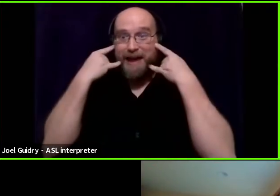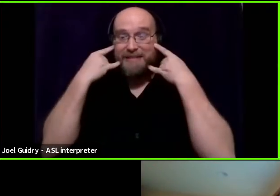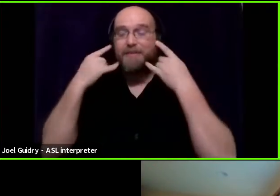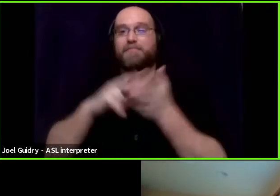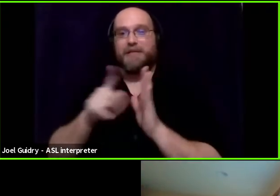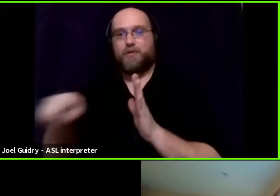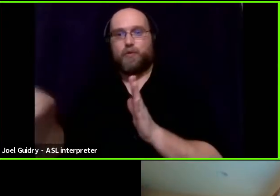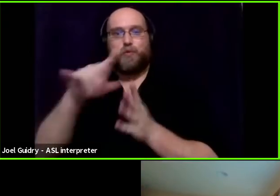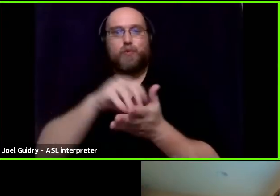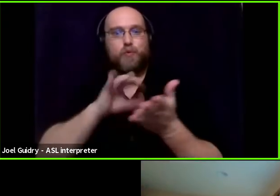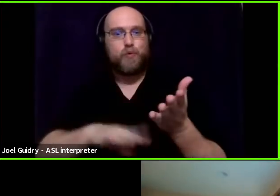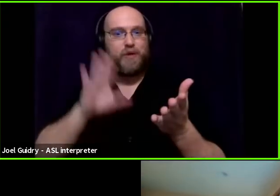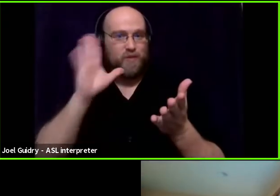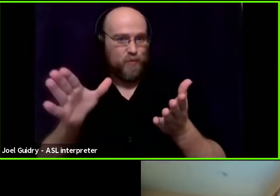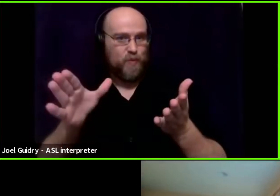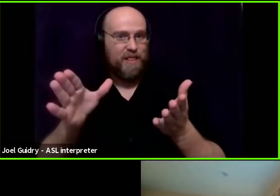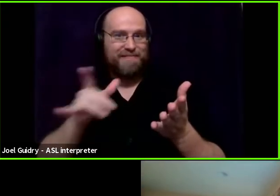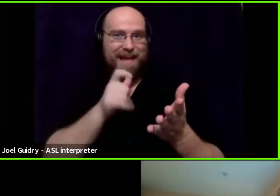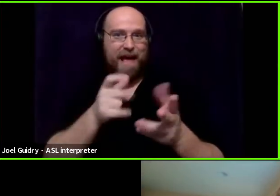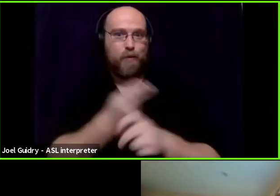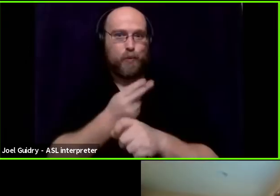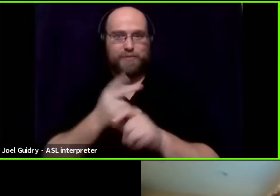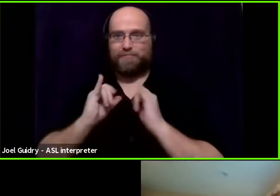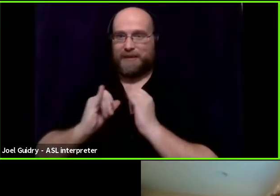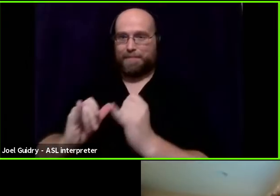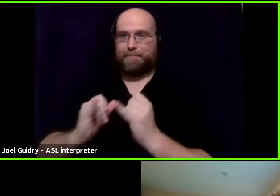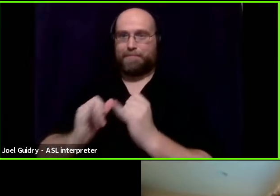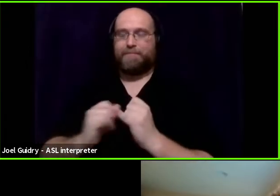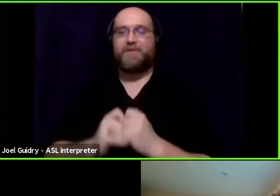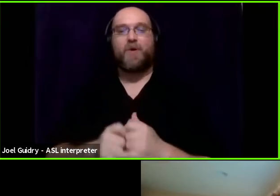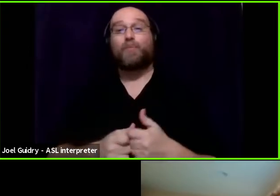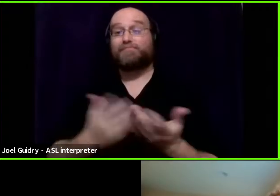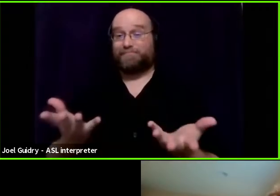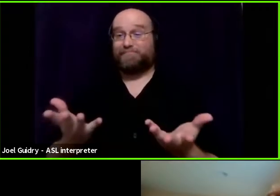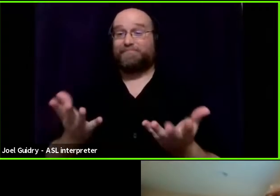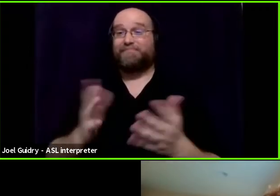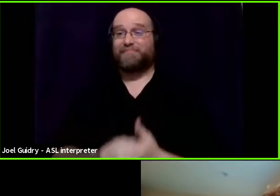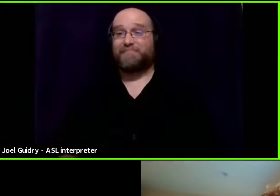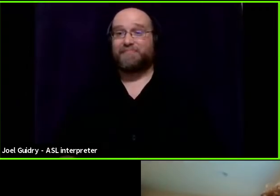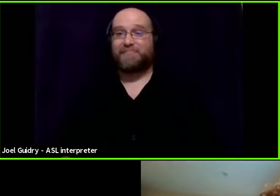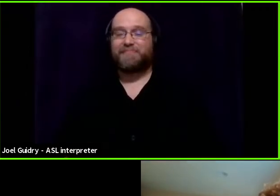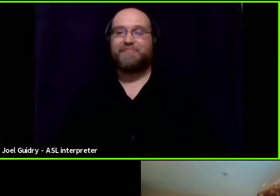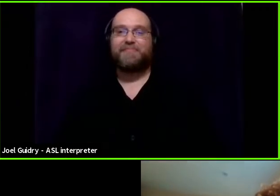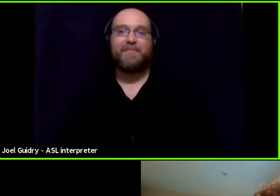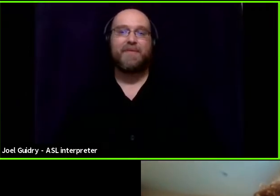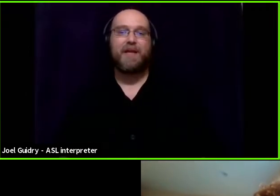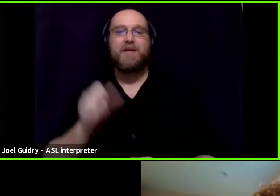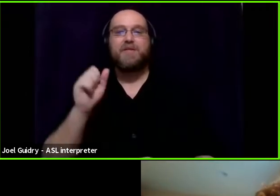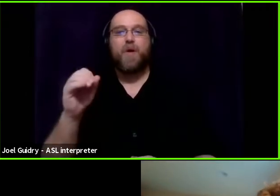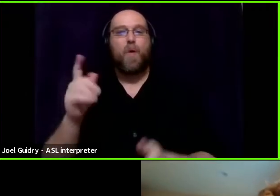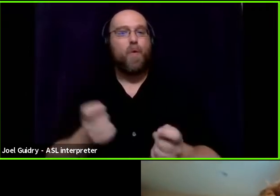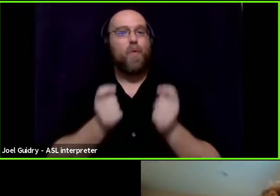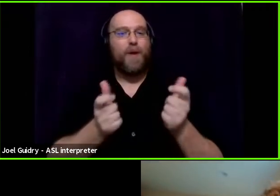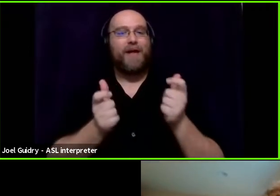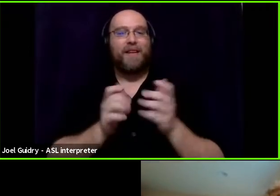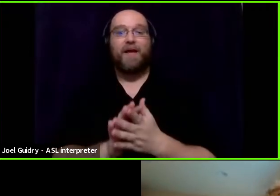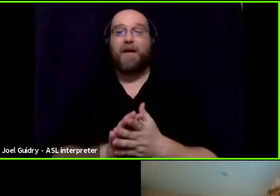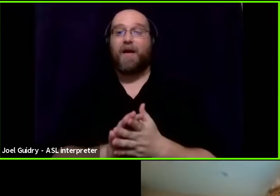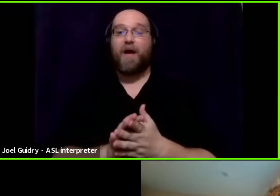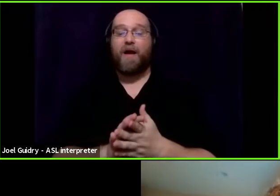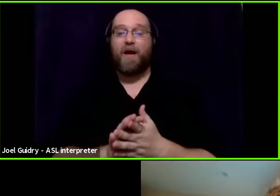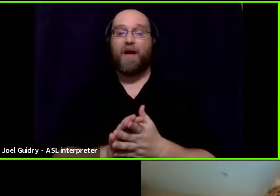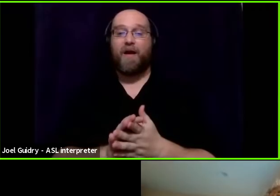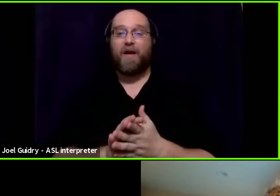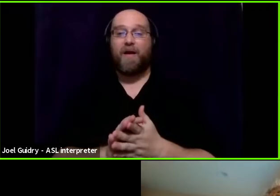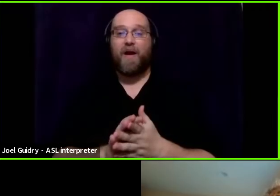bucket, Lucinda. Okay. Just quickly, no employee can waive